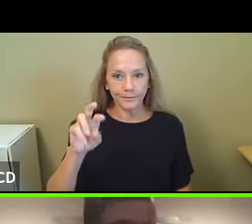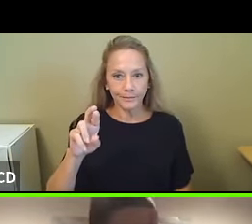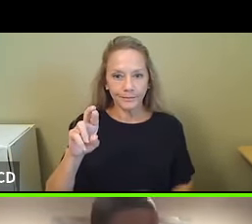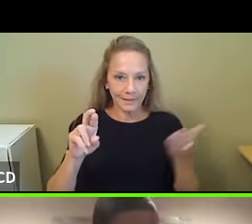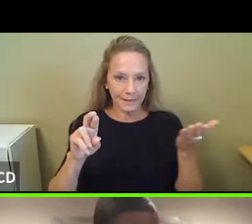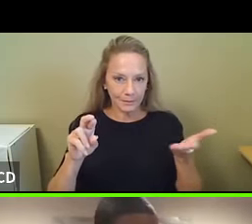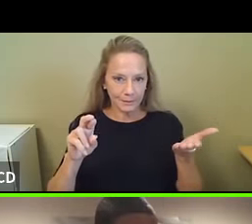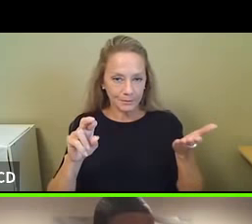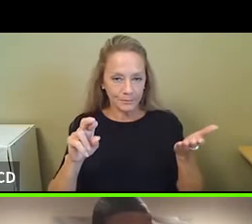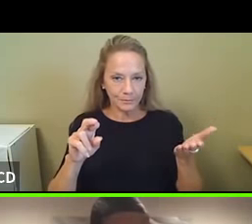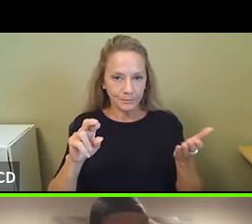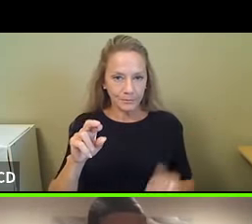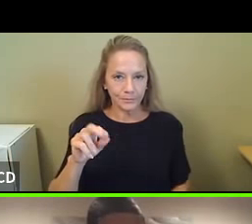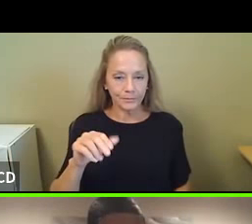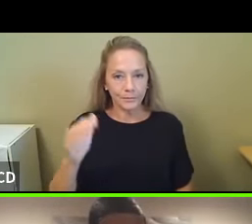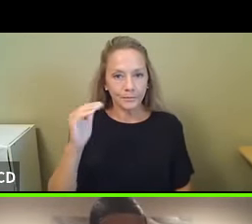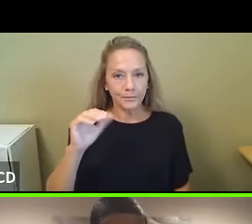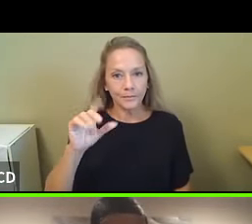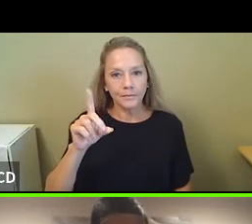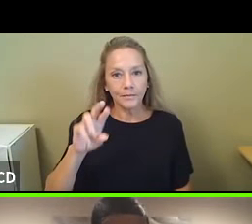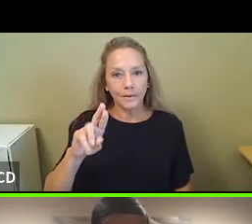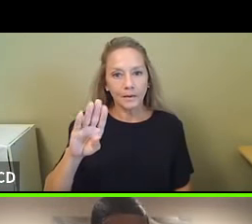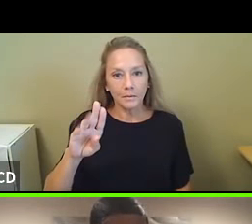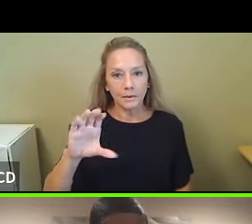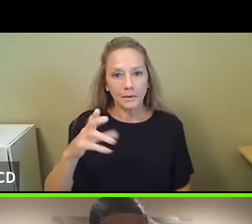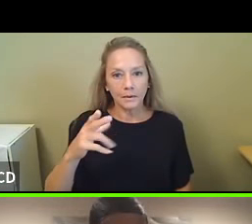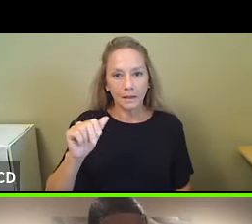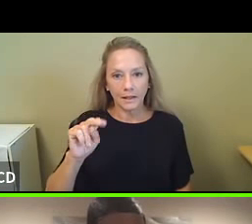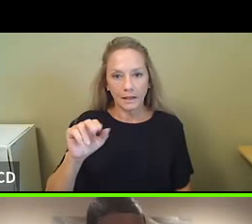Present. and Dr. Buchanan.